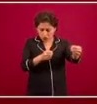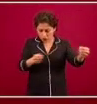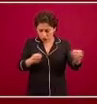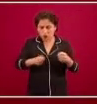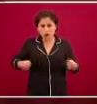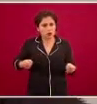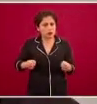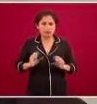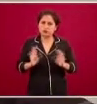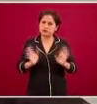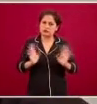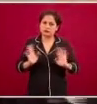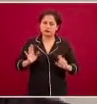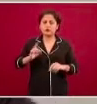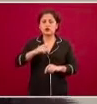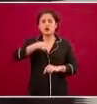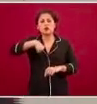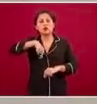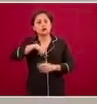specifically put each of them